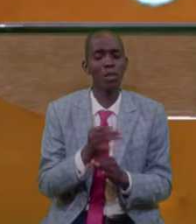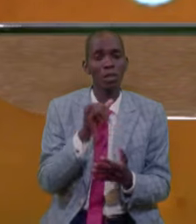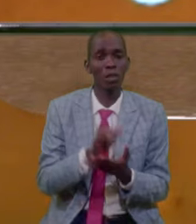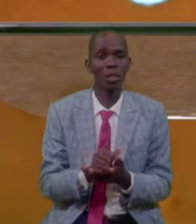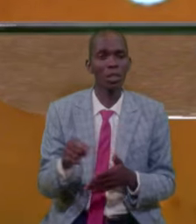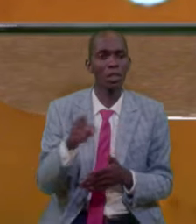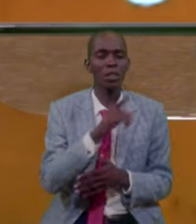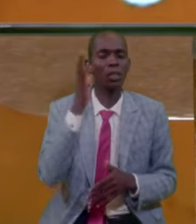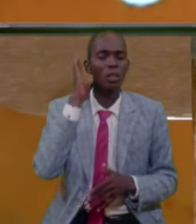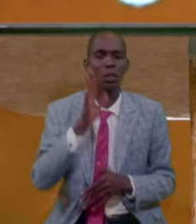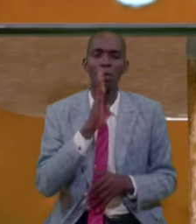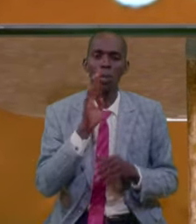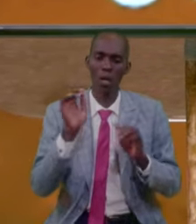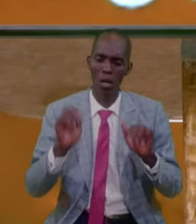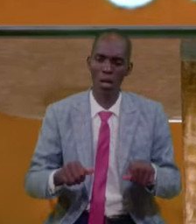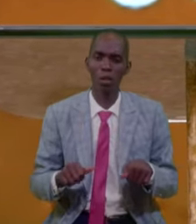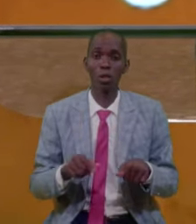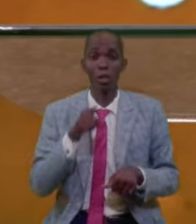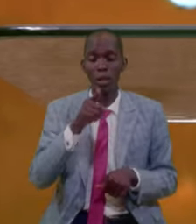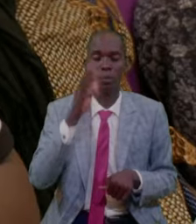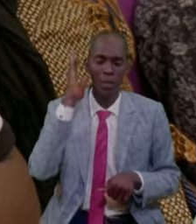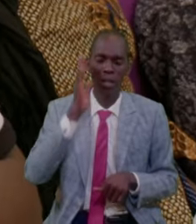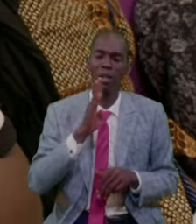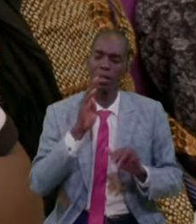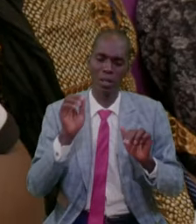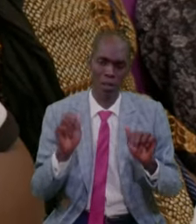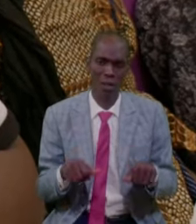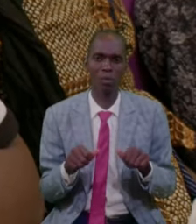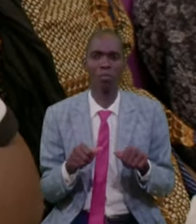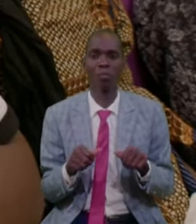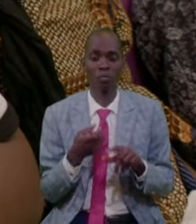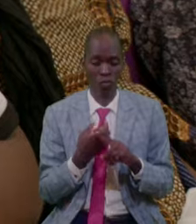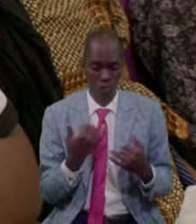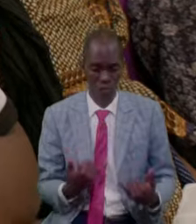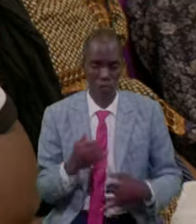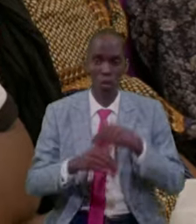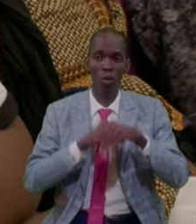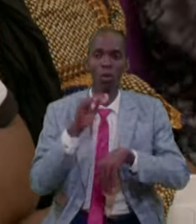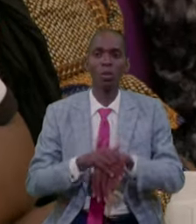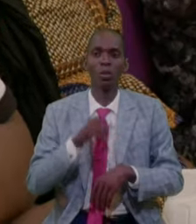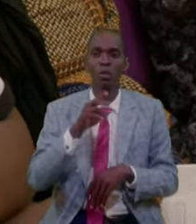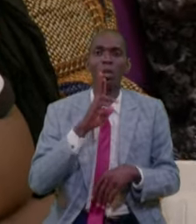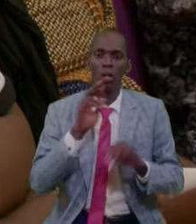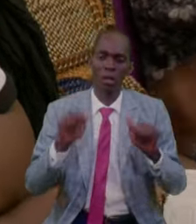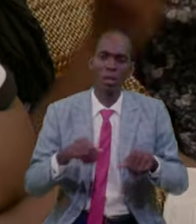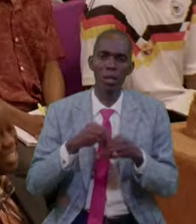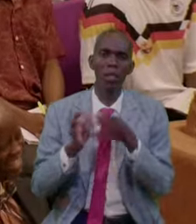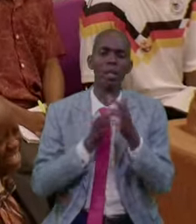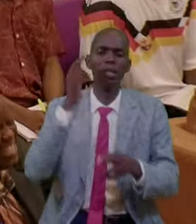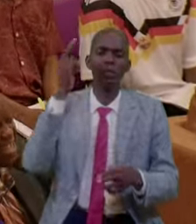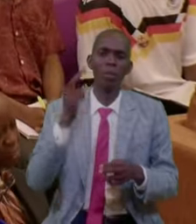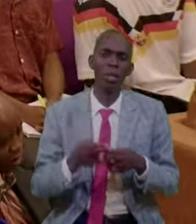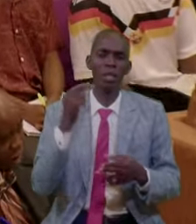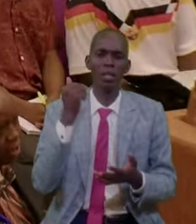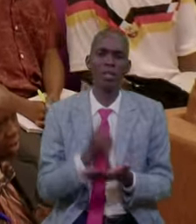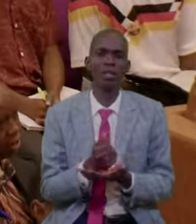ye shall be able. You'll be able. From today, you are able in Jesus'